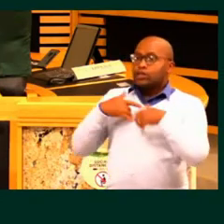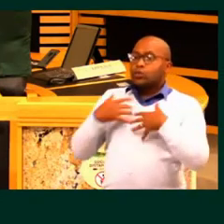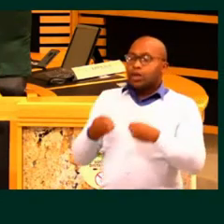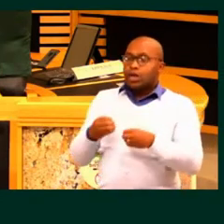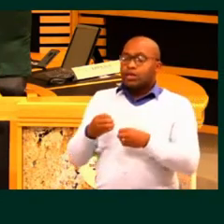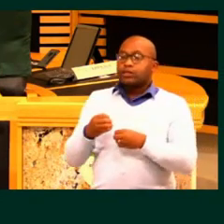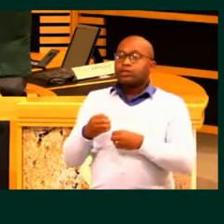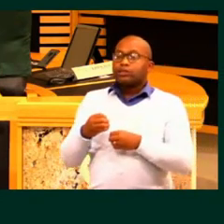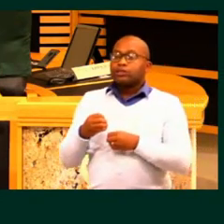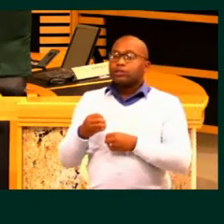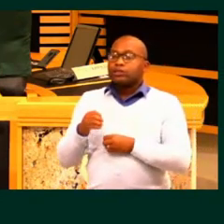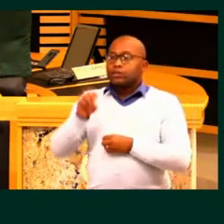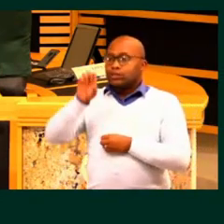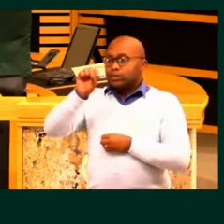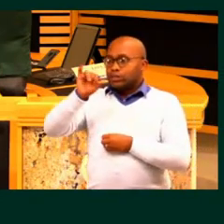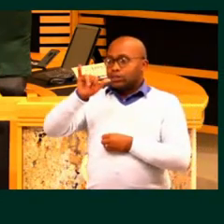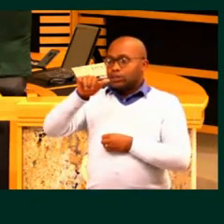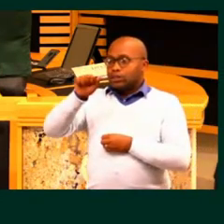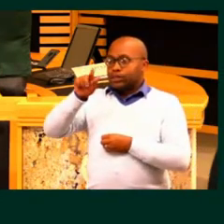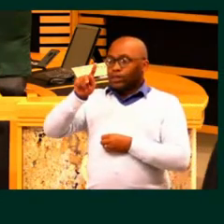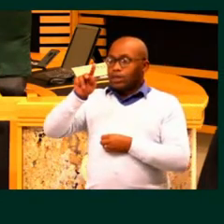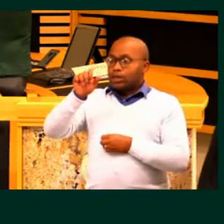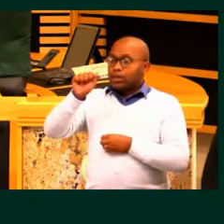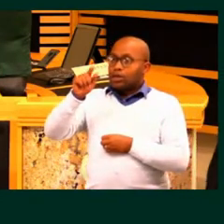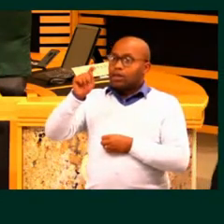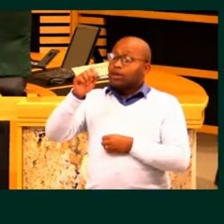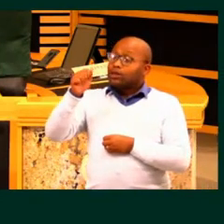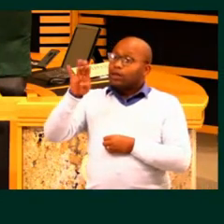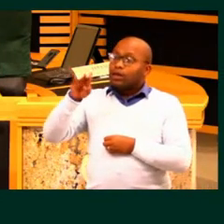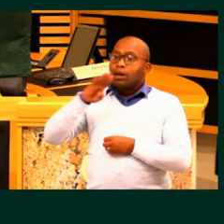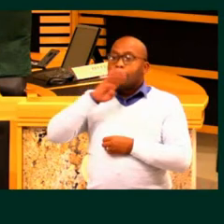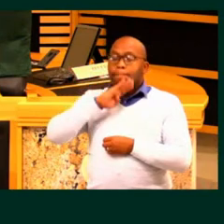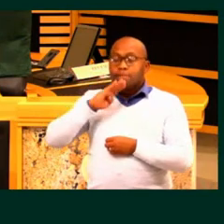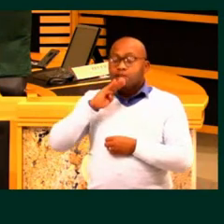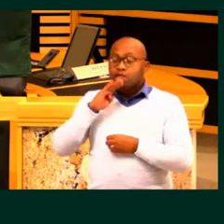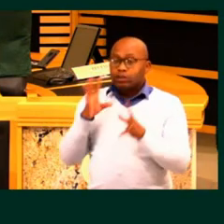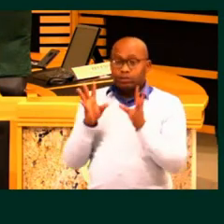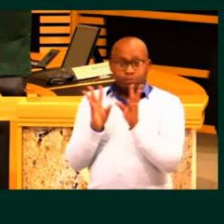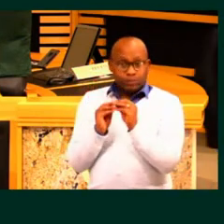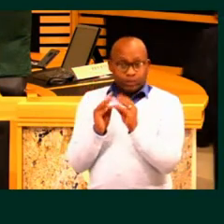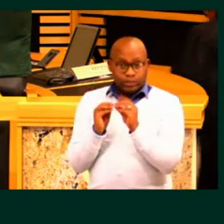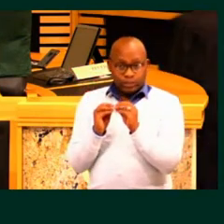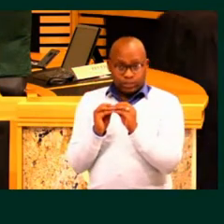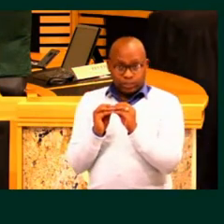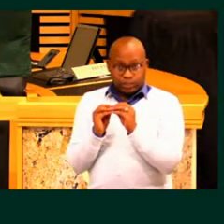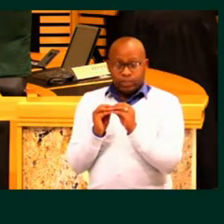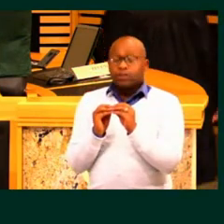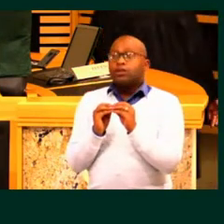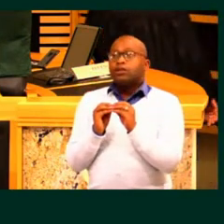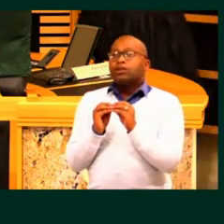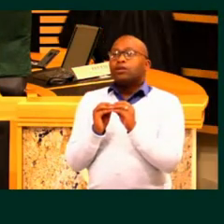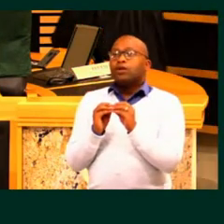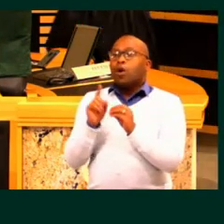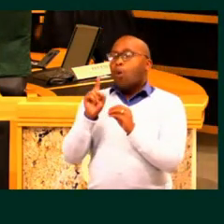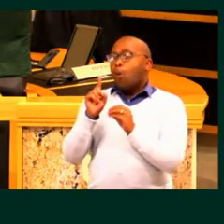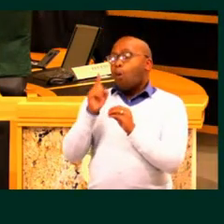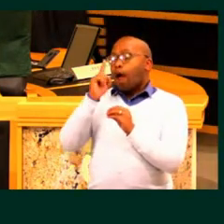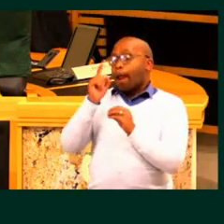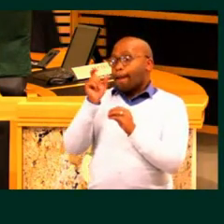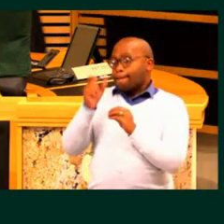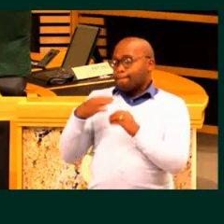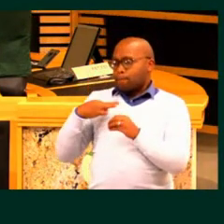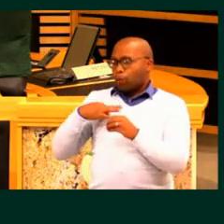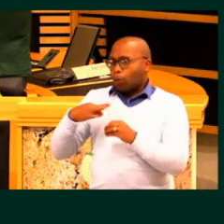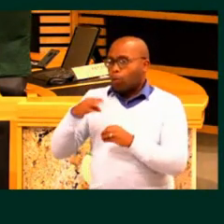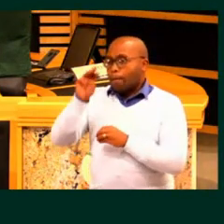28th of February 2020 the pledges were made um and only one commitment of makana holding was received for